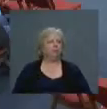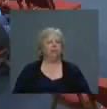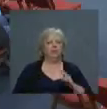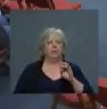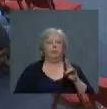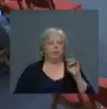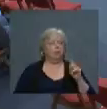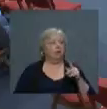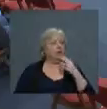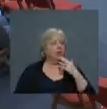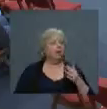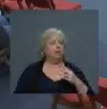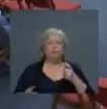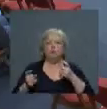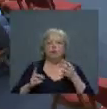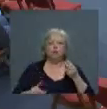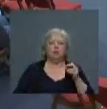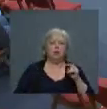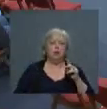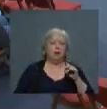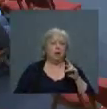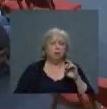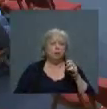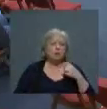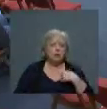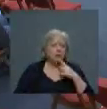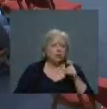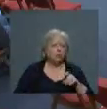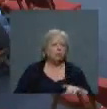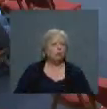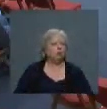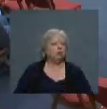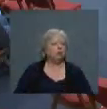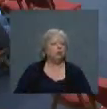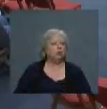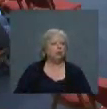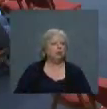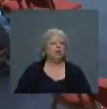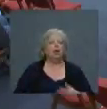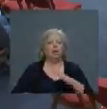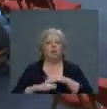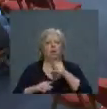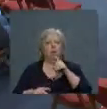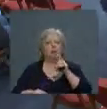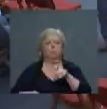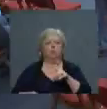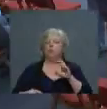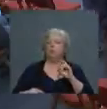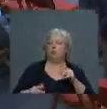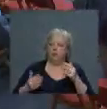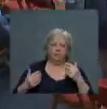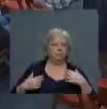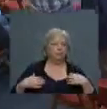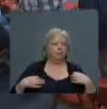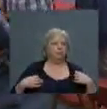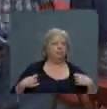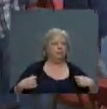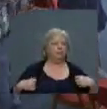Okay. Thank you. Director Hendricks, did you have a question? All right. Go ahead, please.